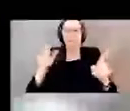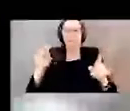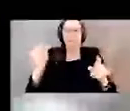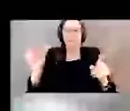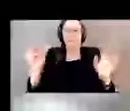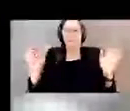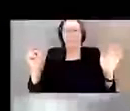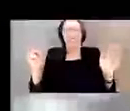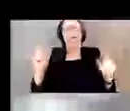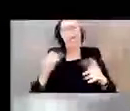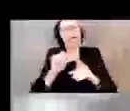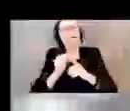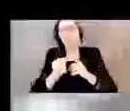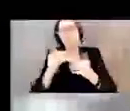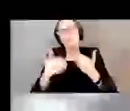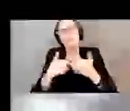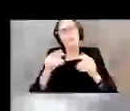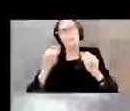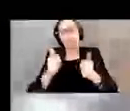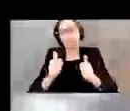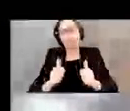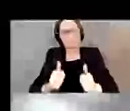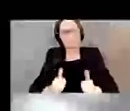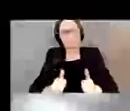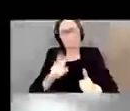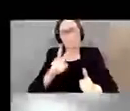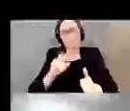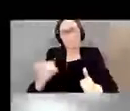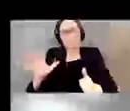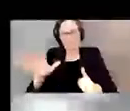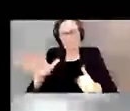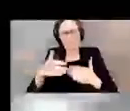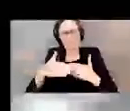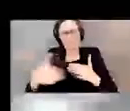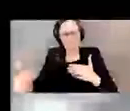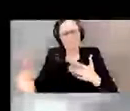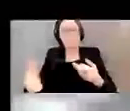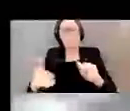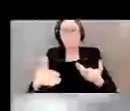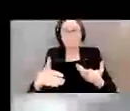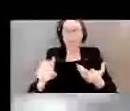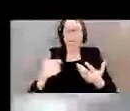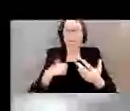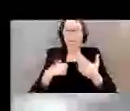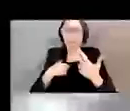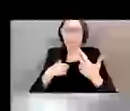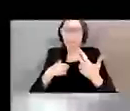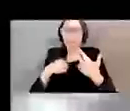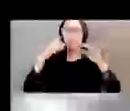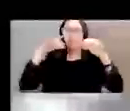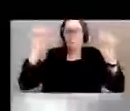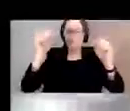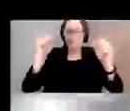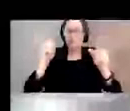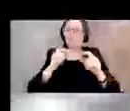This situation just continues to deteriorate from 2005 onwards. You have three presidential administrations